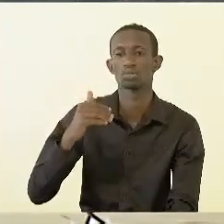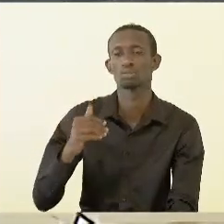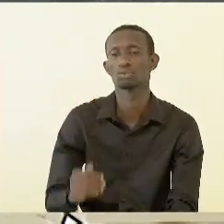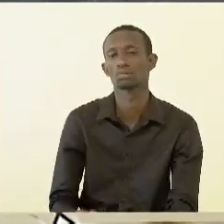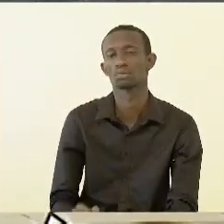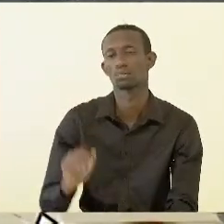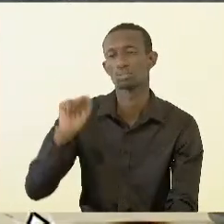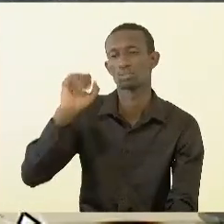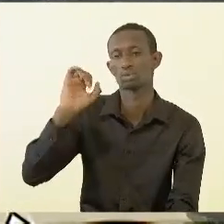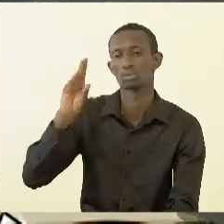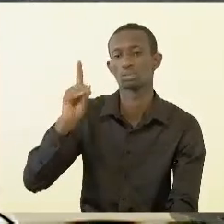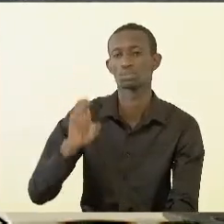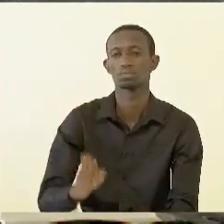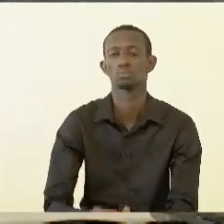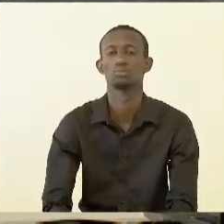acid,